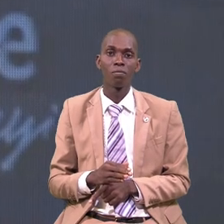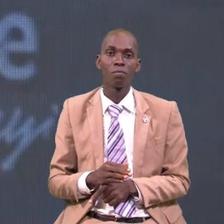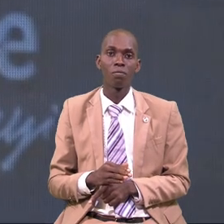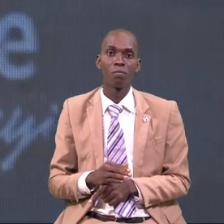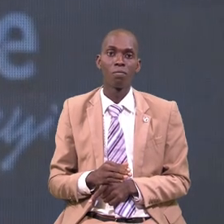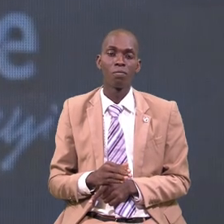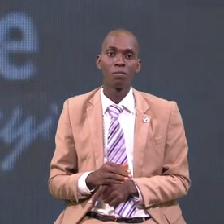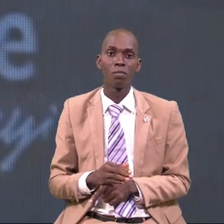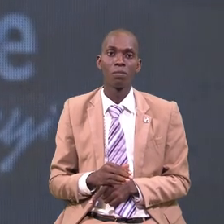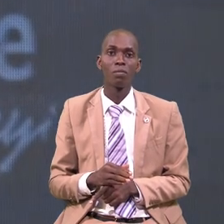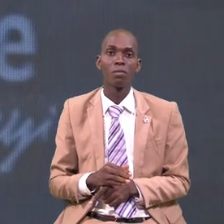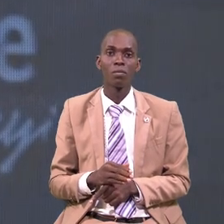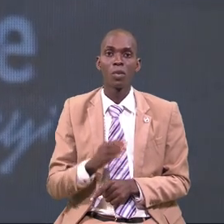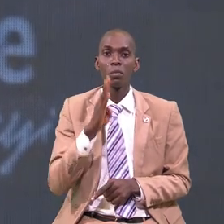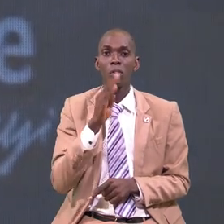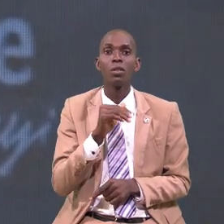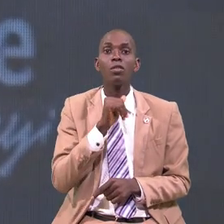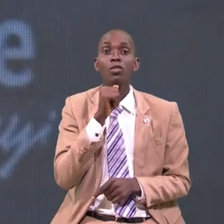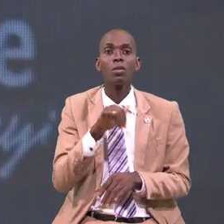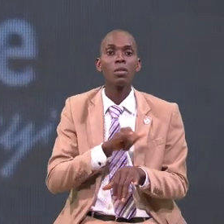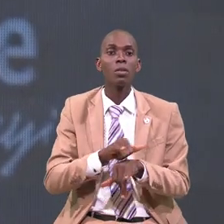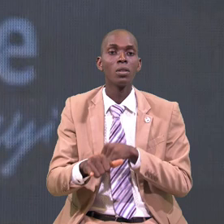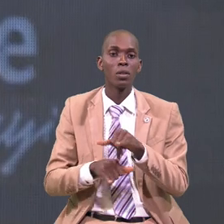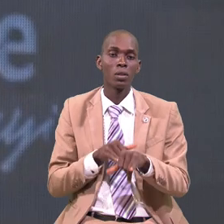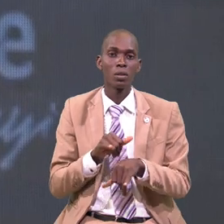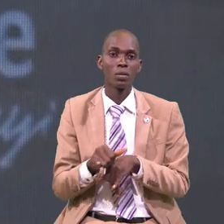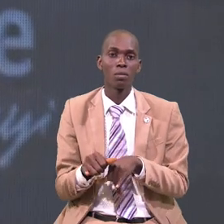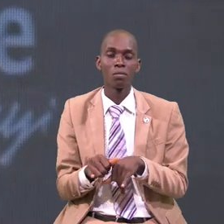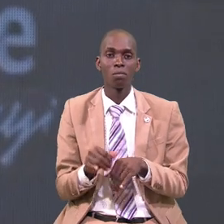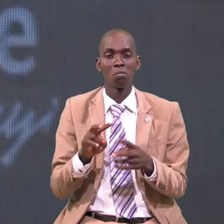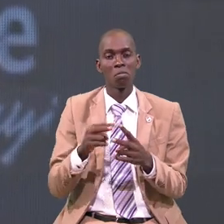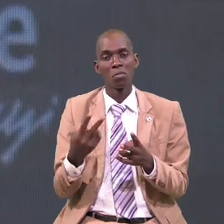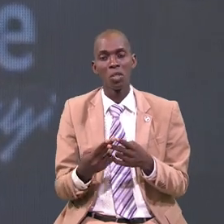Be not deceived, neither fornicators.